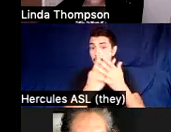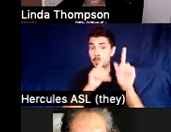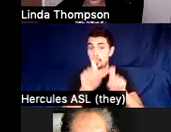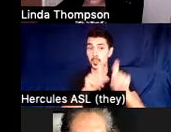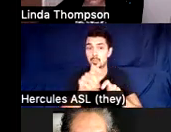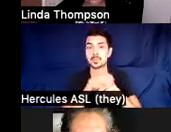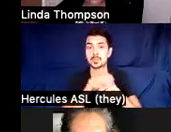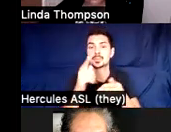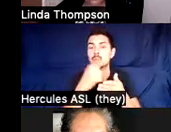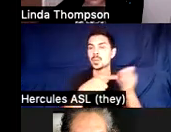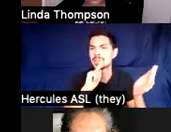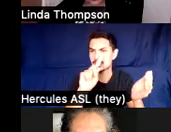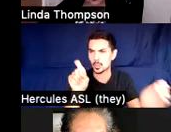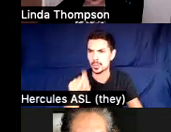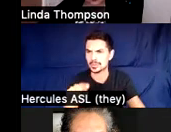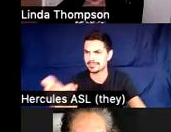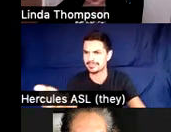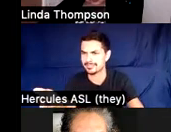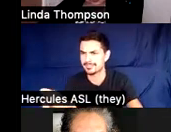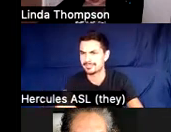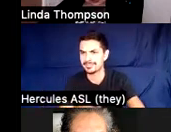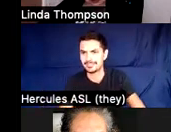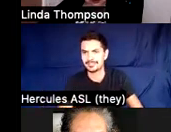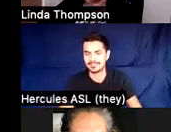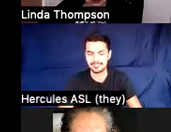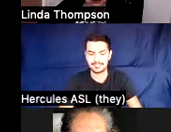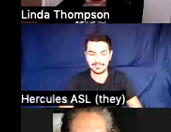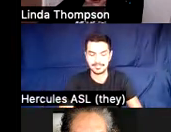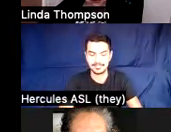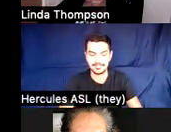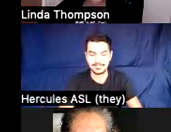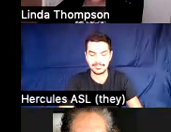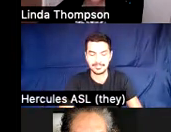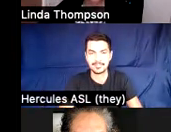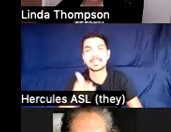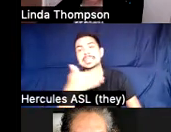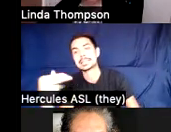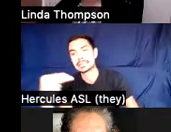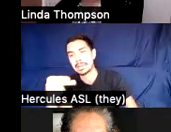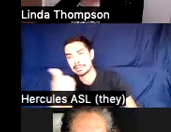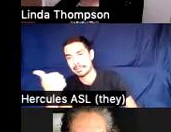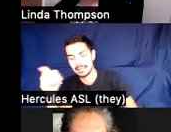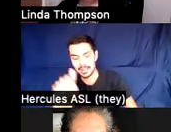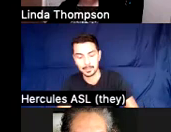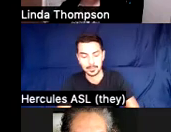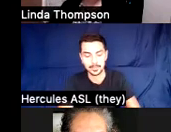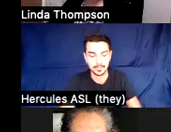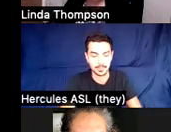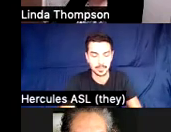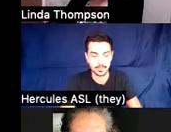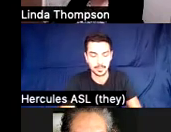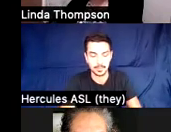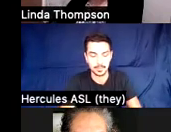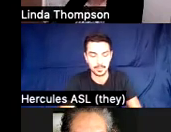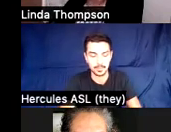What is the question? That's the next slide is kind of the question. Okay, What ways do you take care of